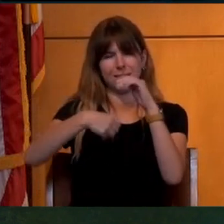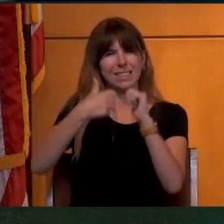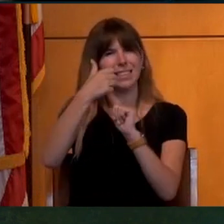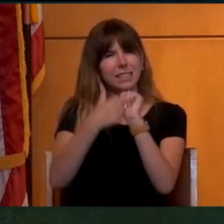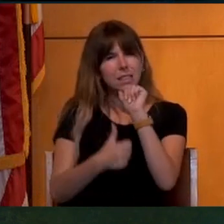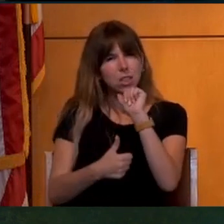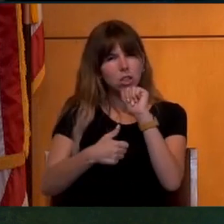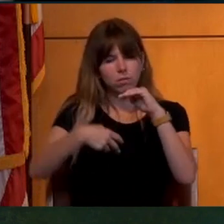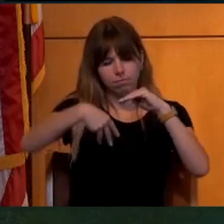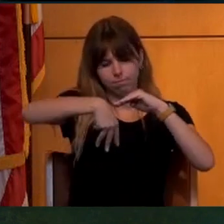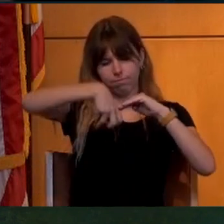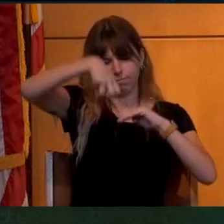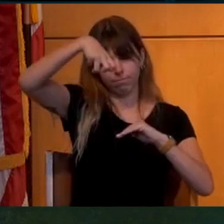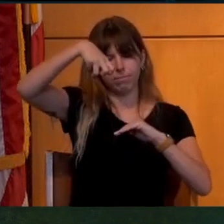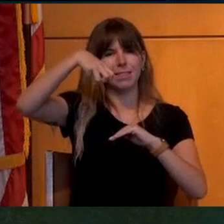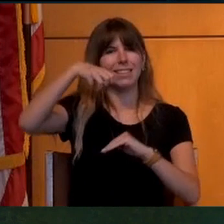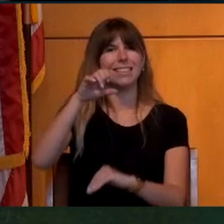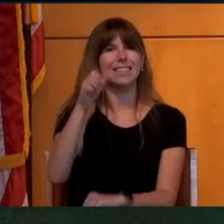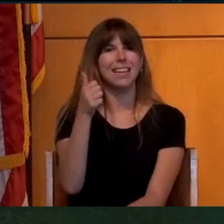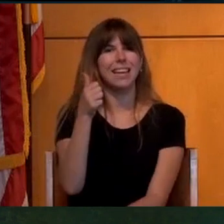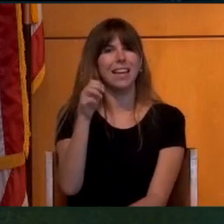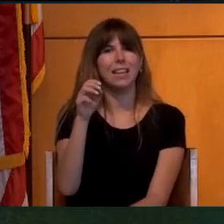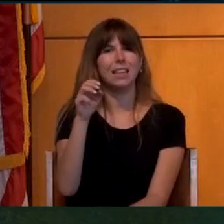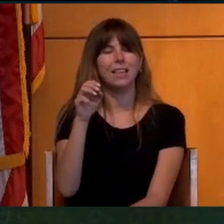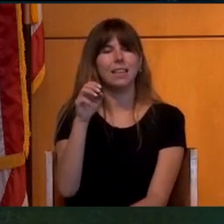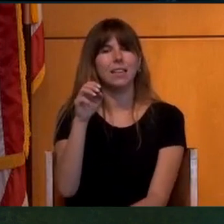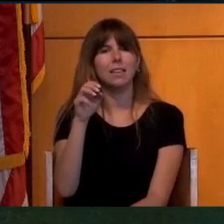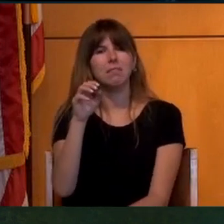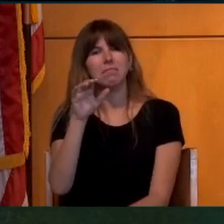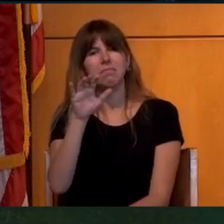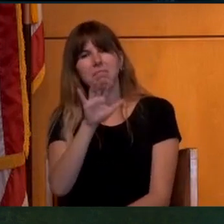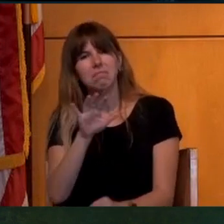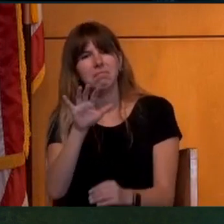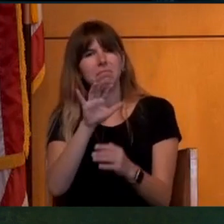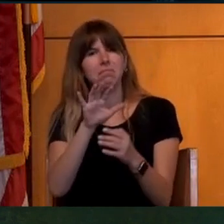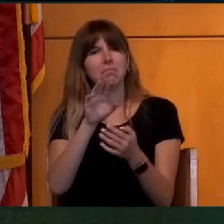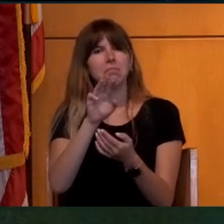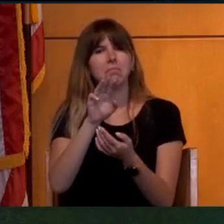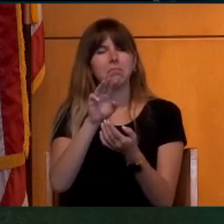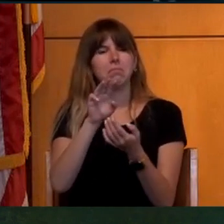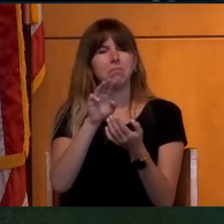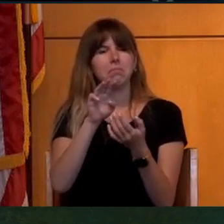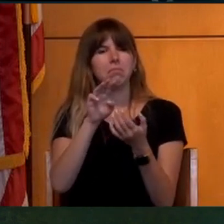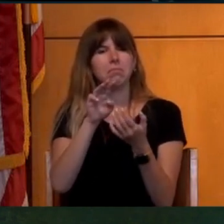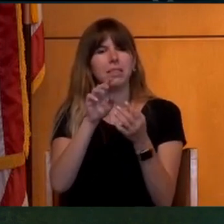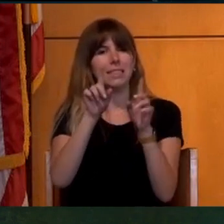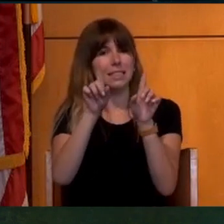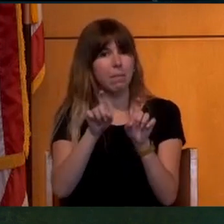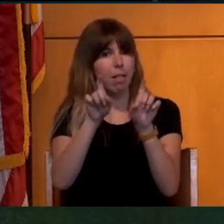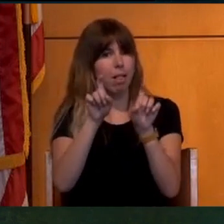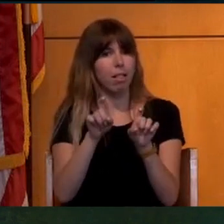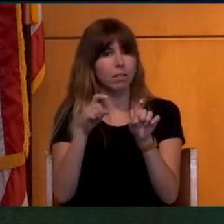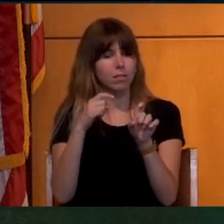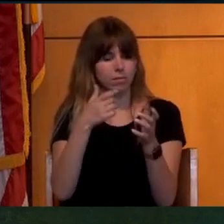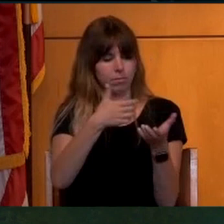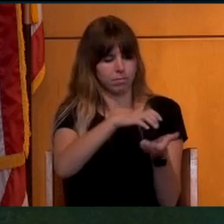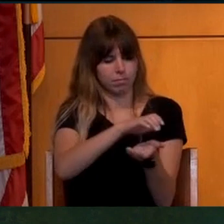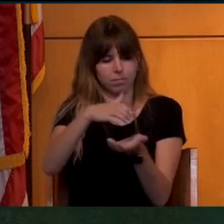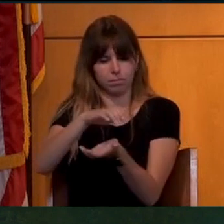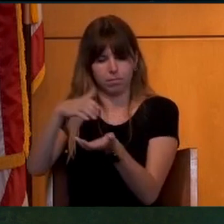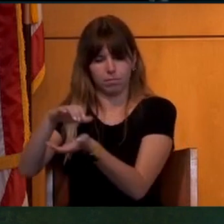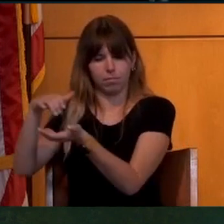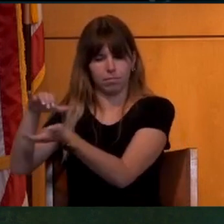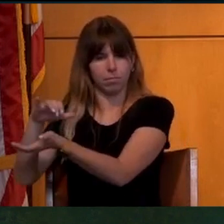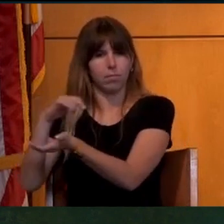up about 10 centimeters worth of sample, brushes them out onto the surface under the rover. We shield the pile from sunlight. We have